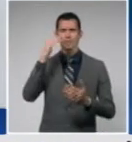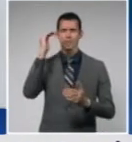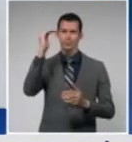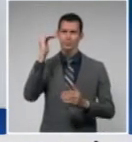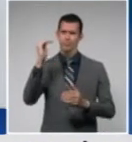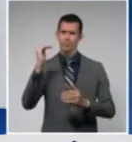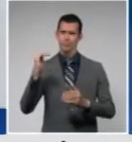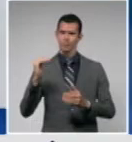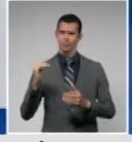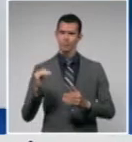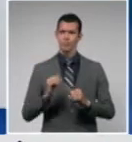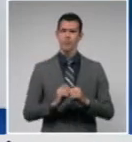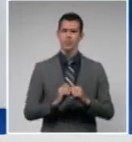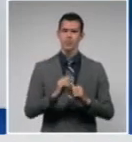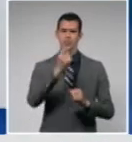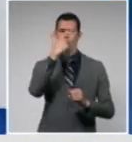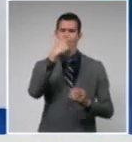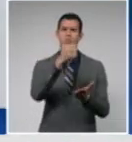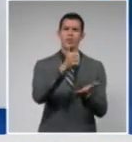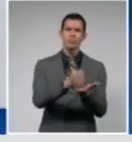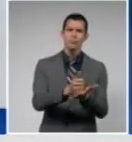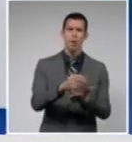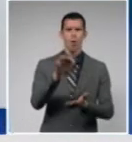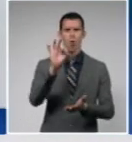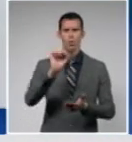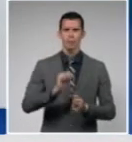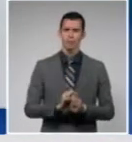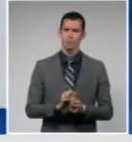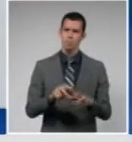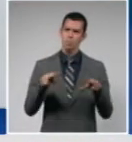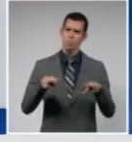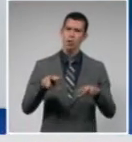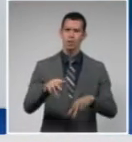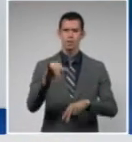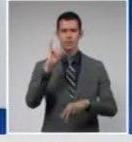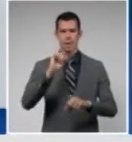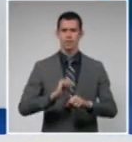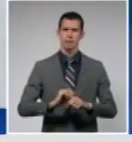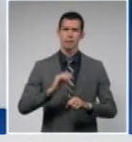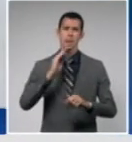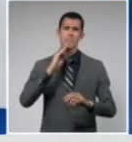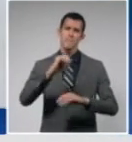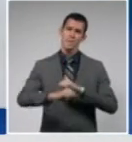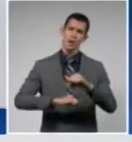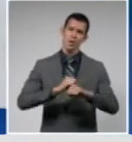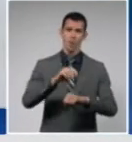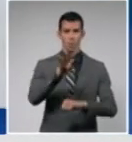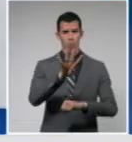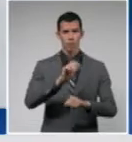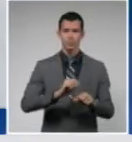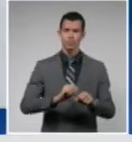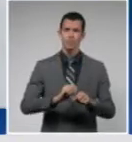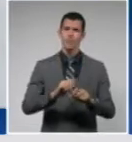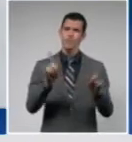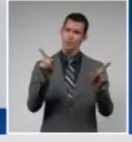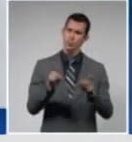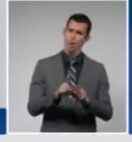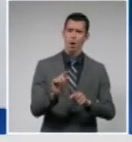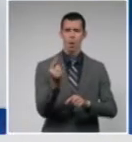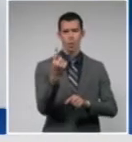with 4, and Venezuela with 1 case. The 47 cases from Havana belong